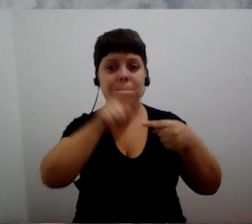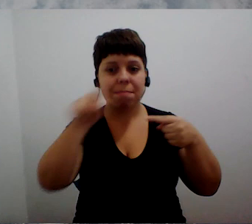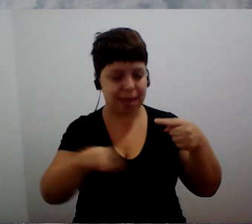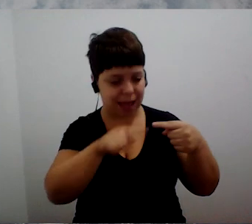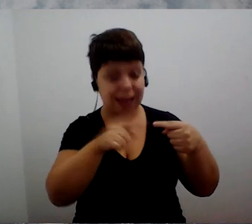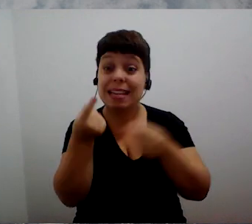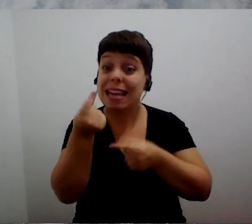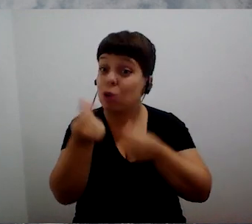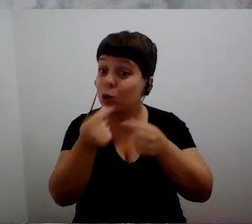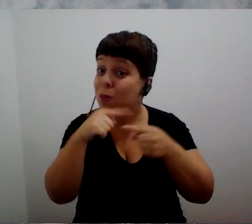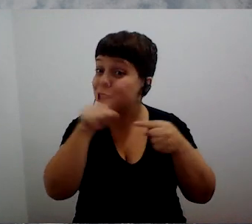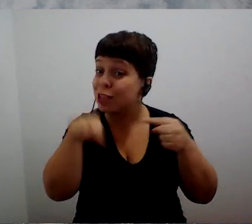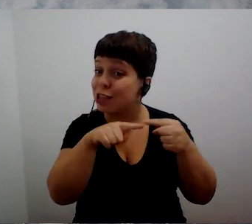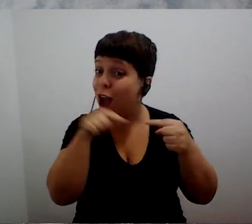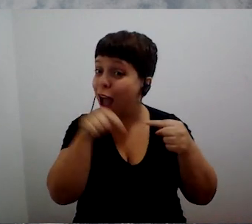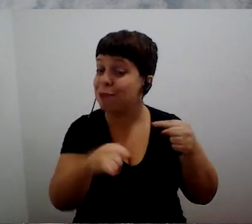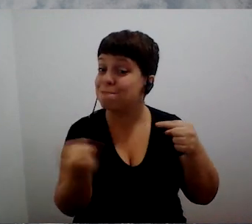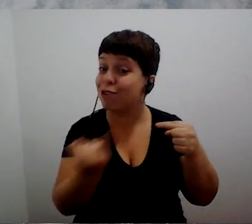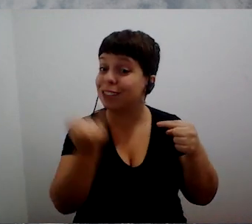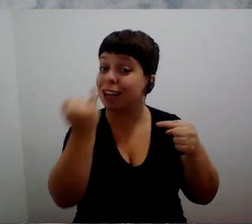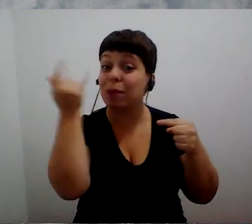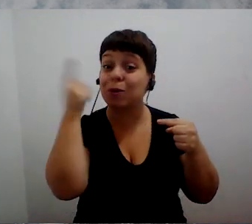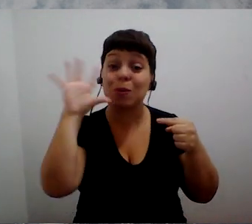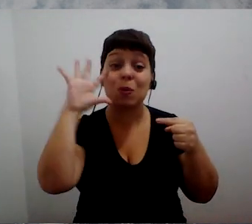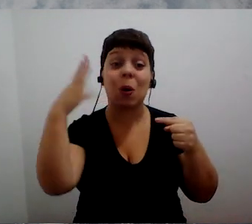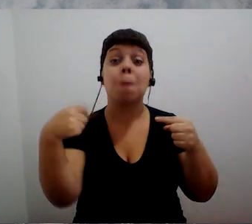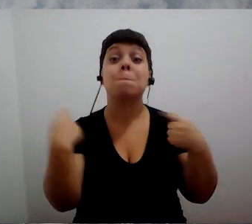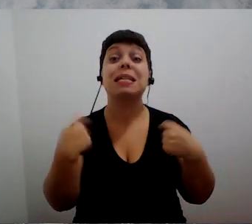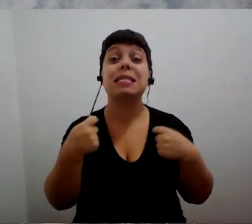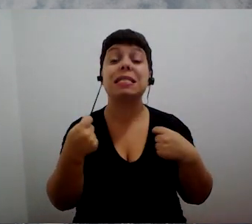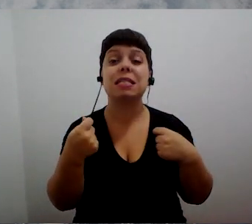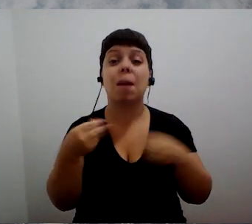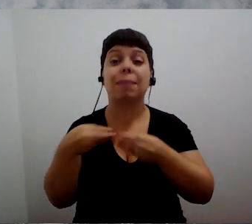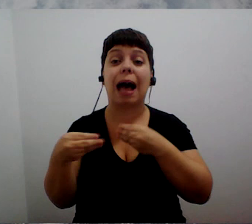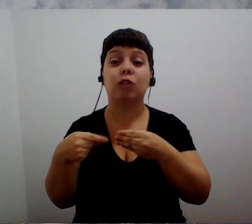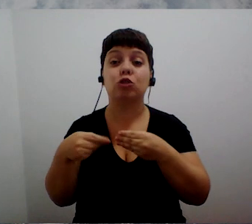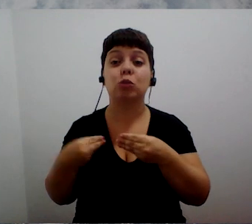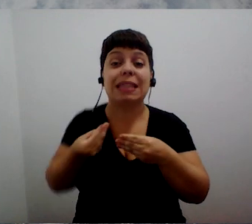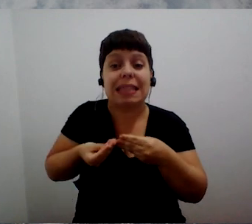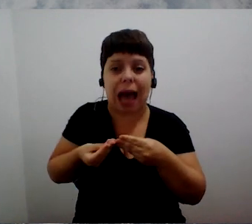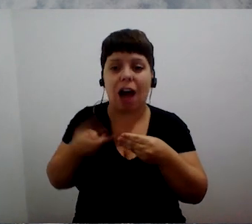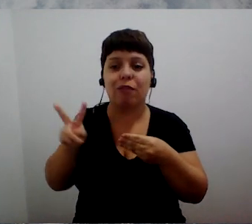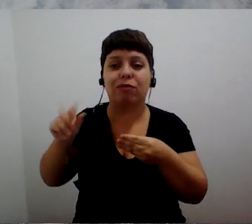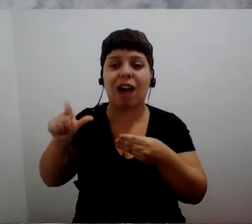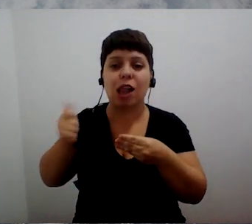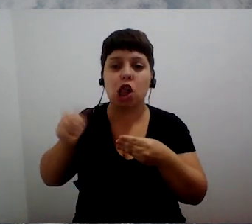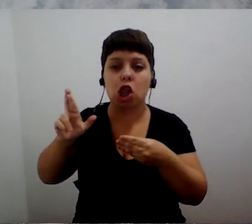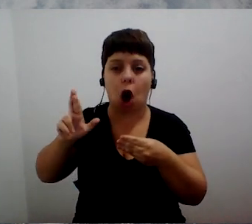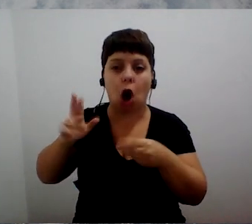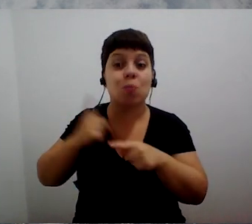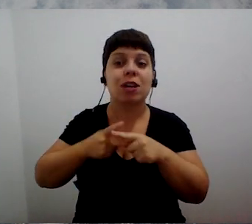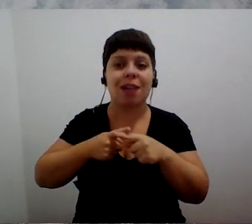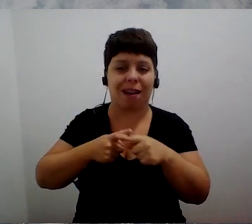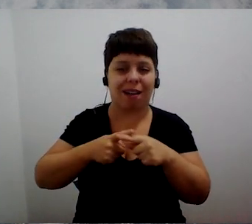to promote an effective circular economy, which is very key to achieving our ambitions in this area, we need to give plastic